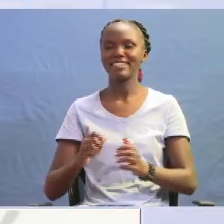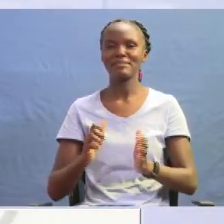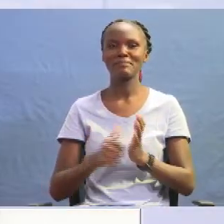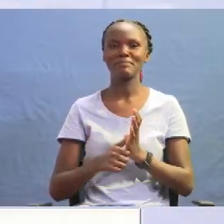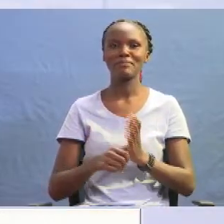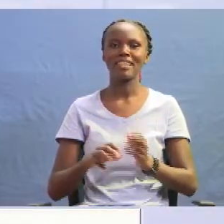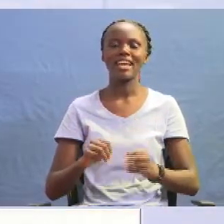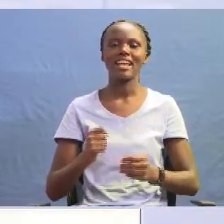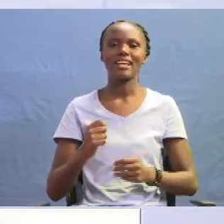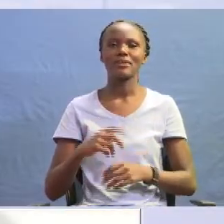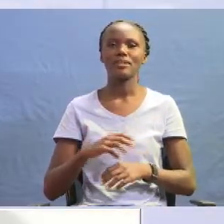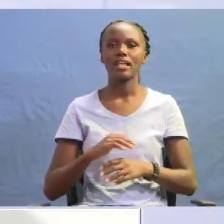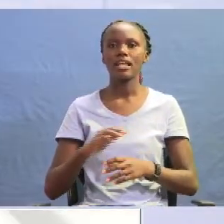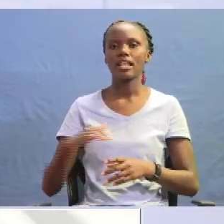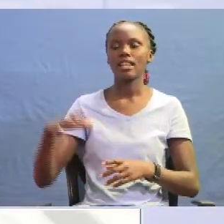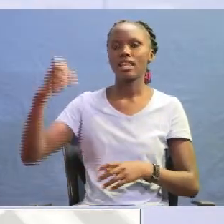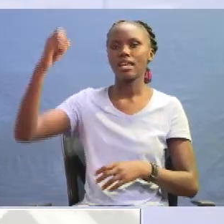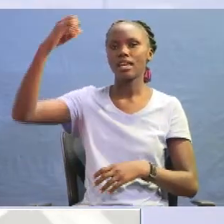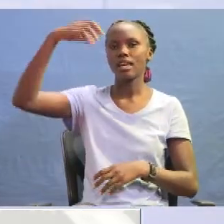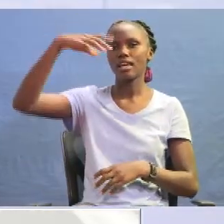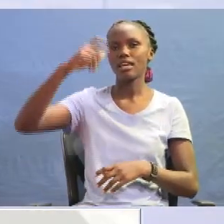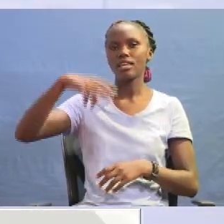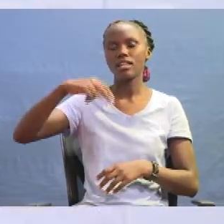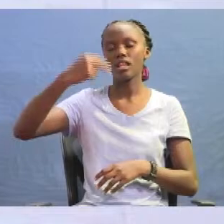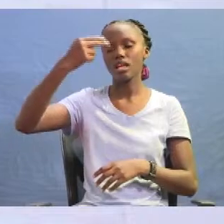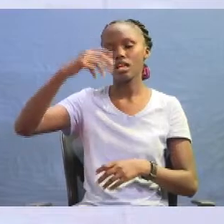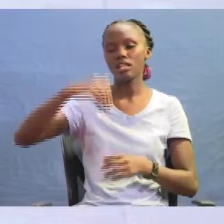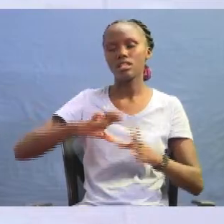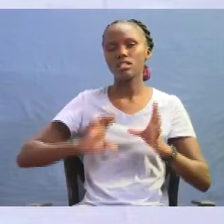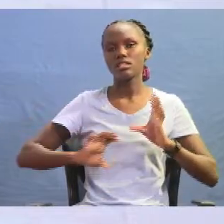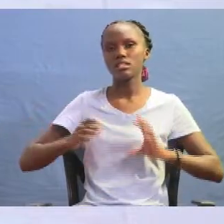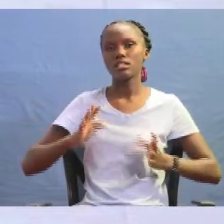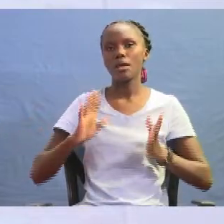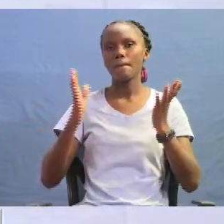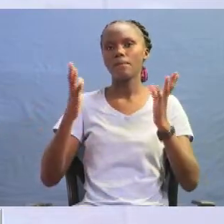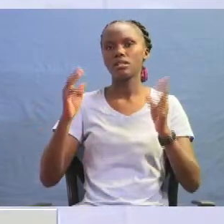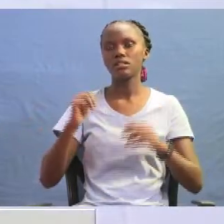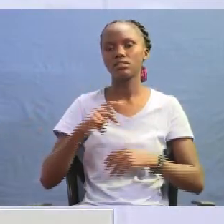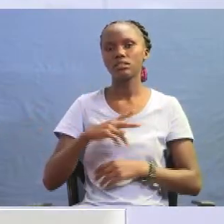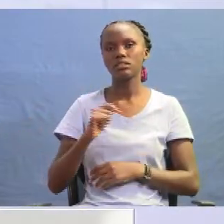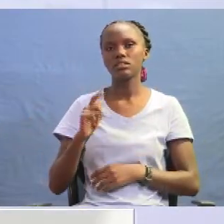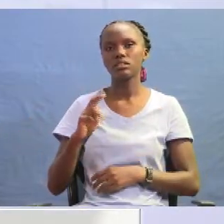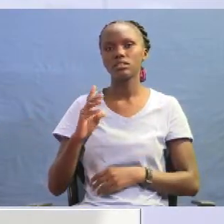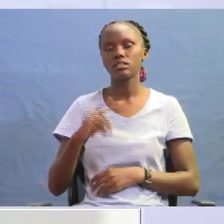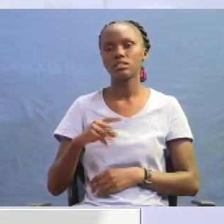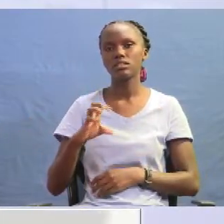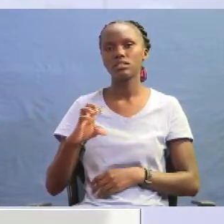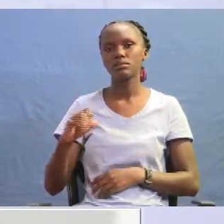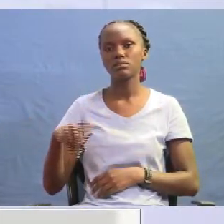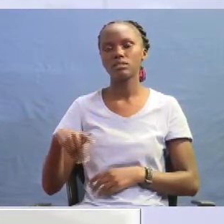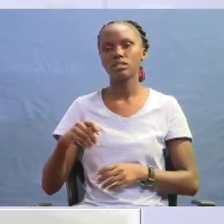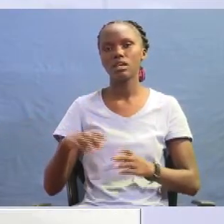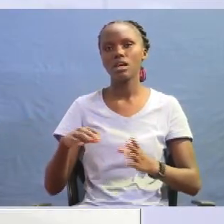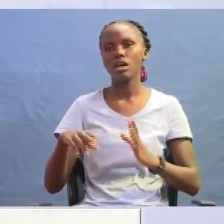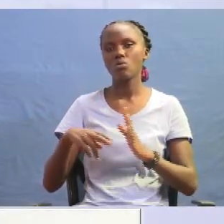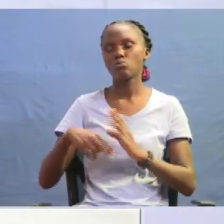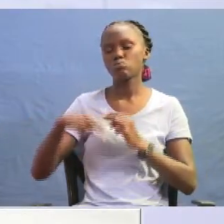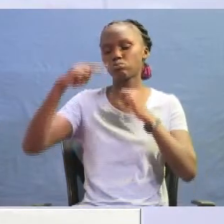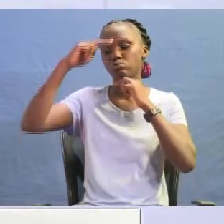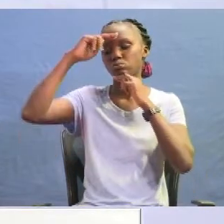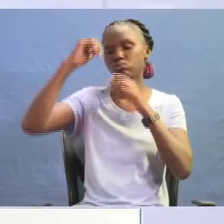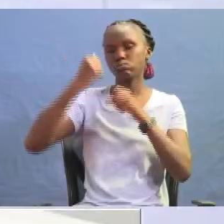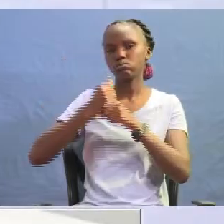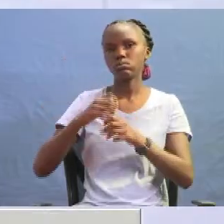Temper ran high at the Democracy for Citizens Party, if we prefer the acronym DCP, headquarters this